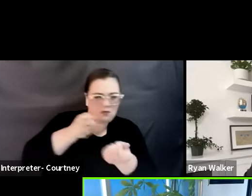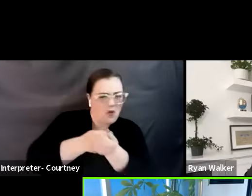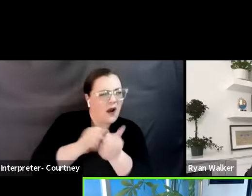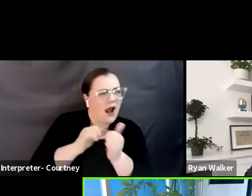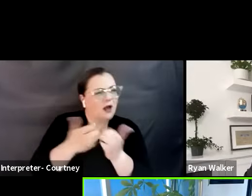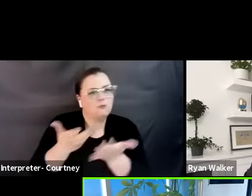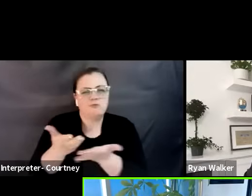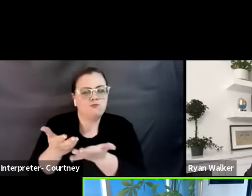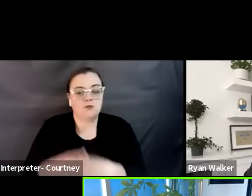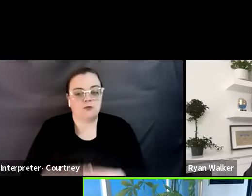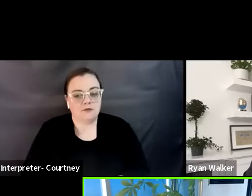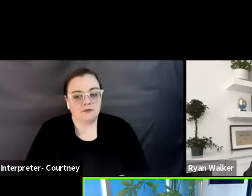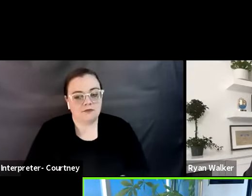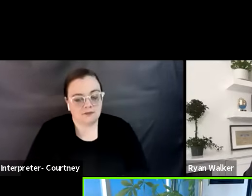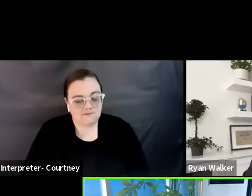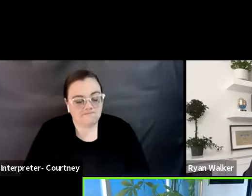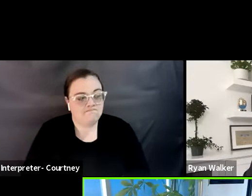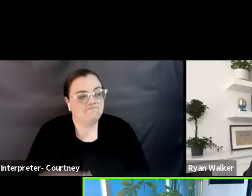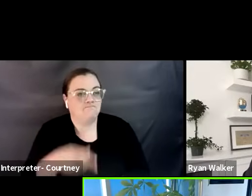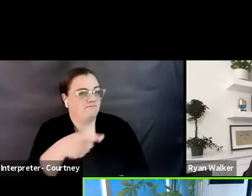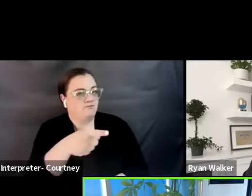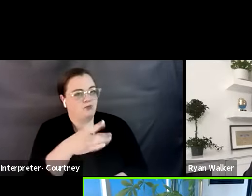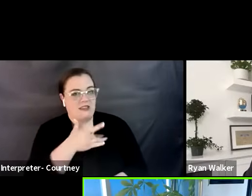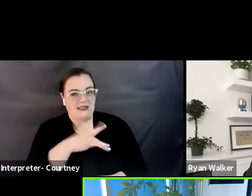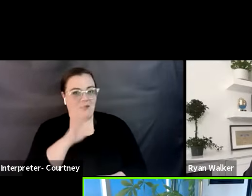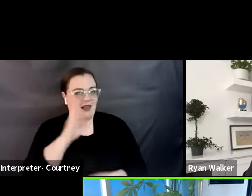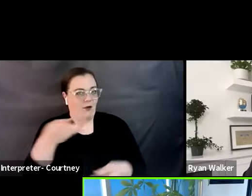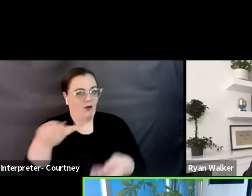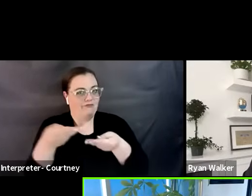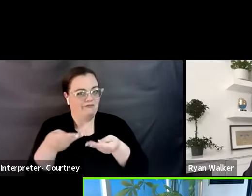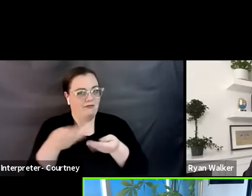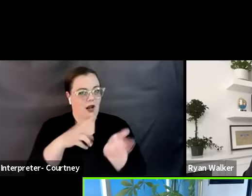usually have a contract. That's how it starts. Or